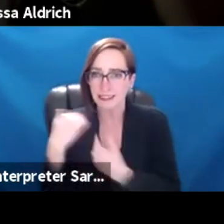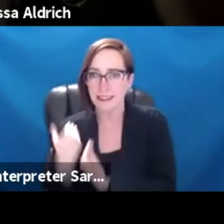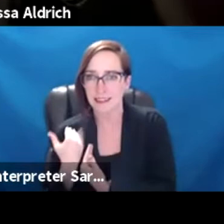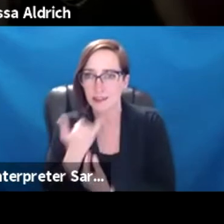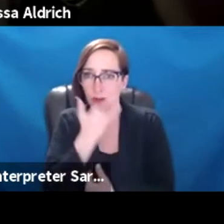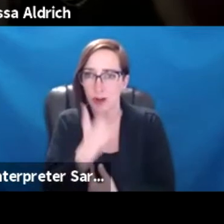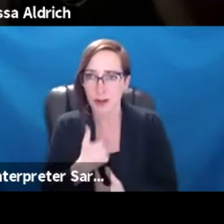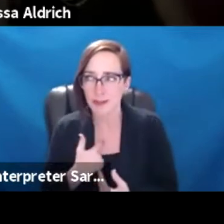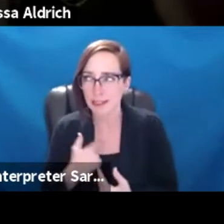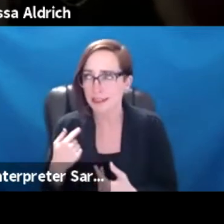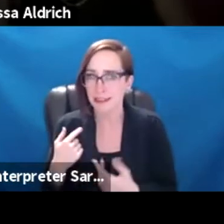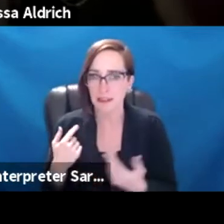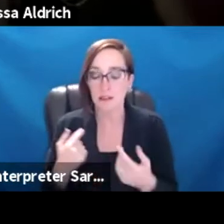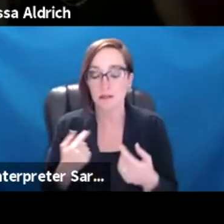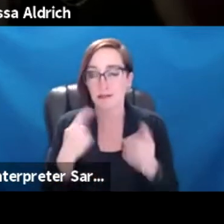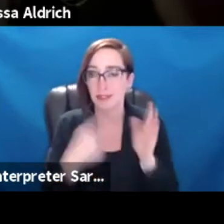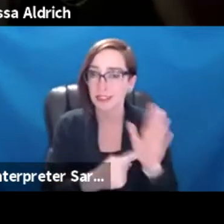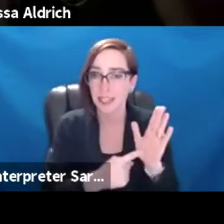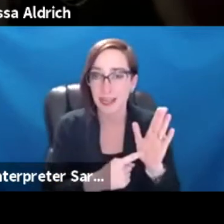Something like racism,